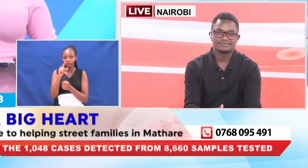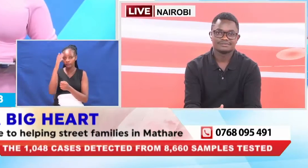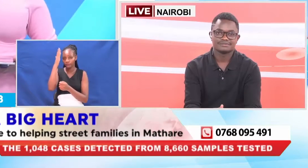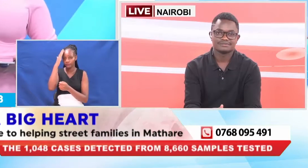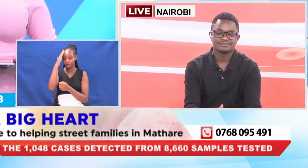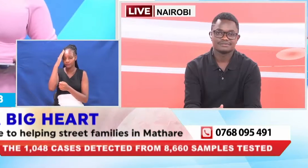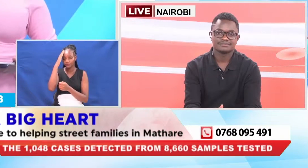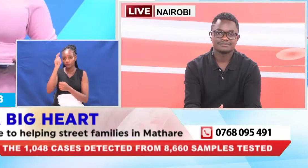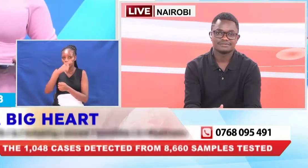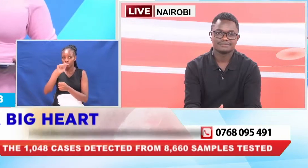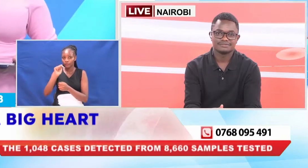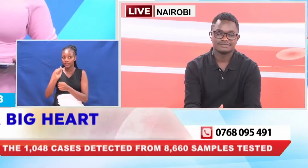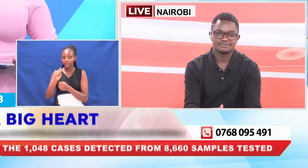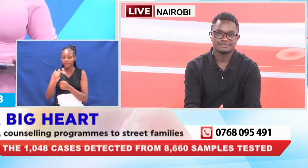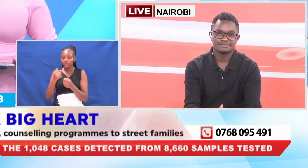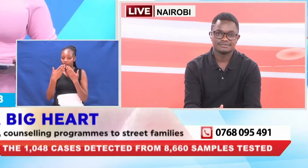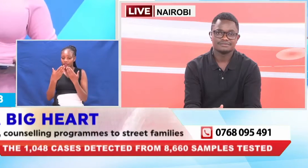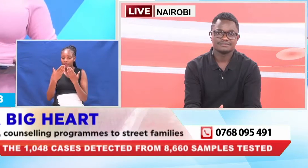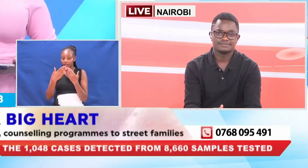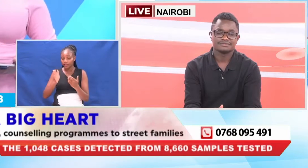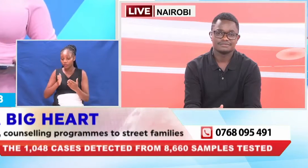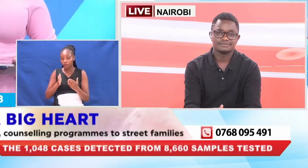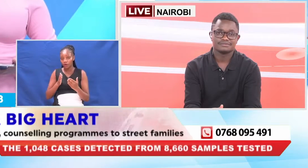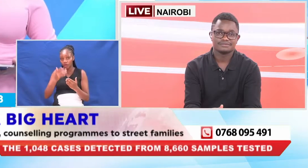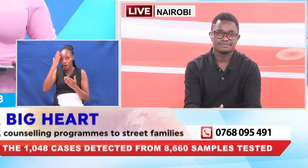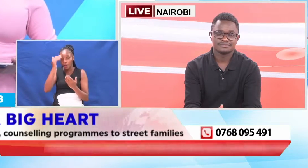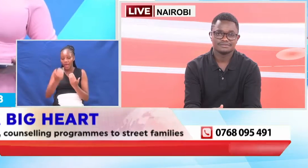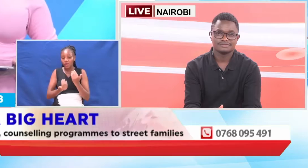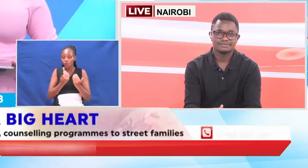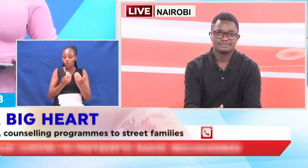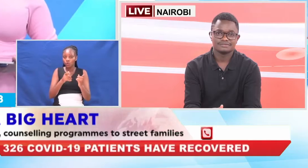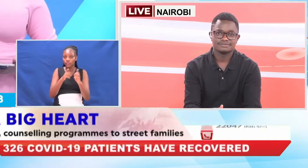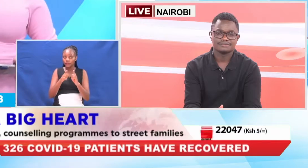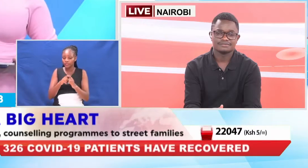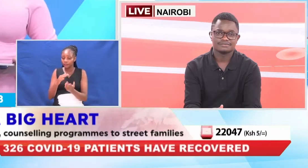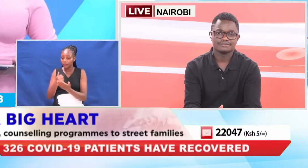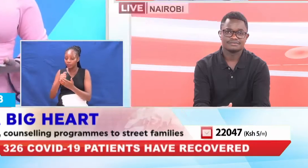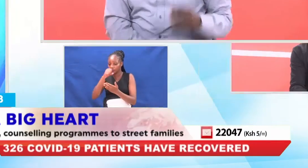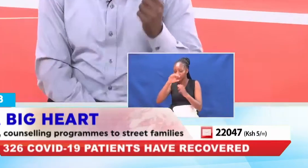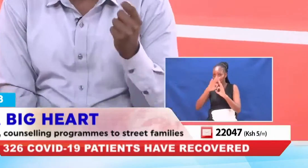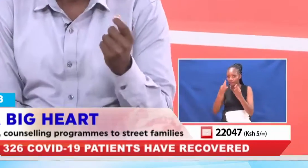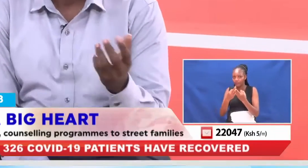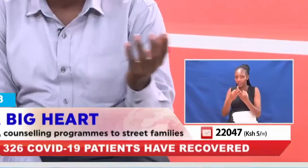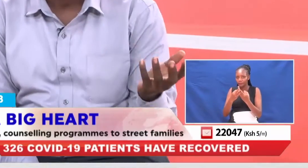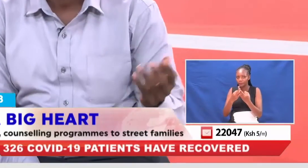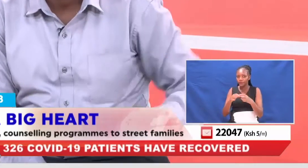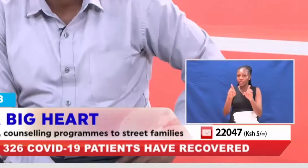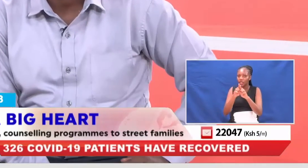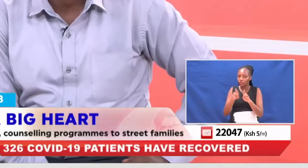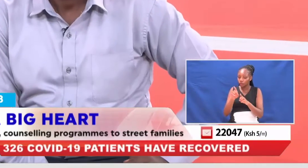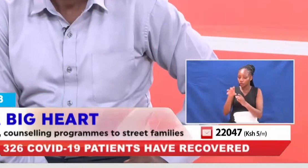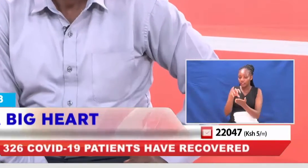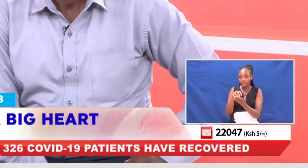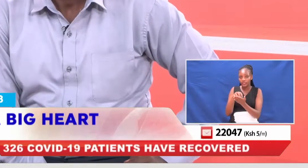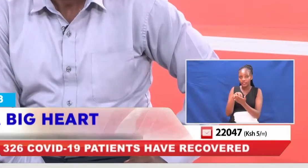we have to give it to her for being the chef with a big heart. She doesn't earn much, definitely, and the much she earns in this